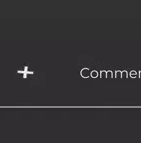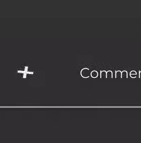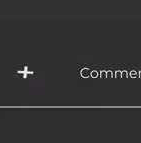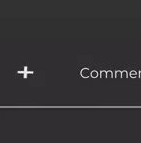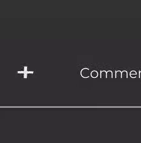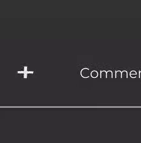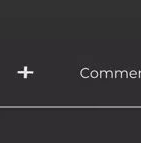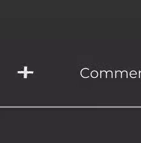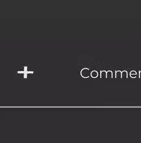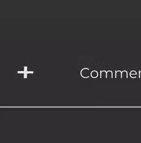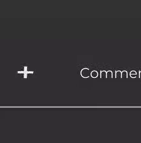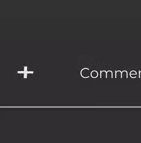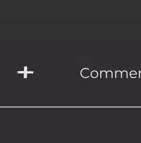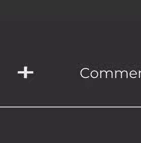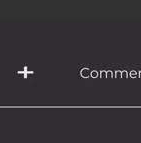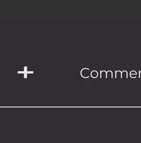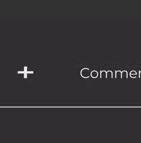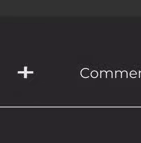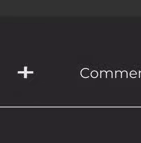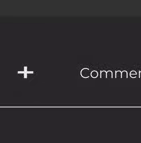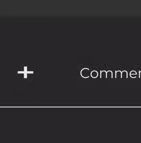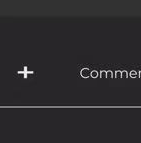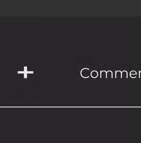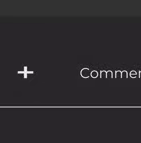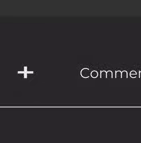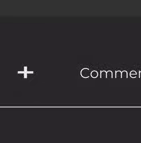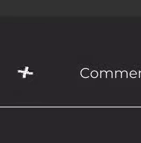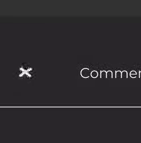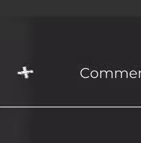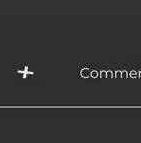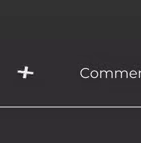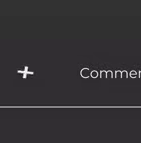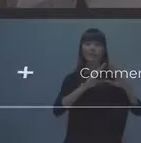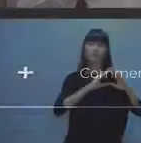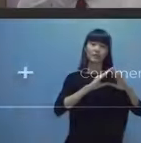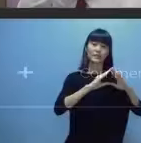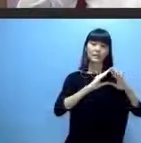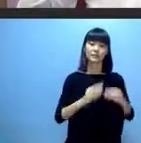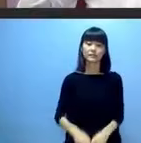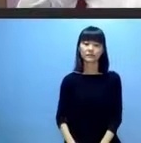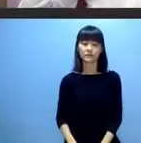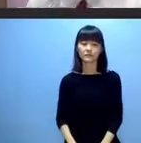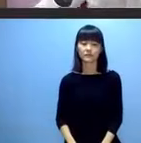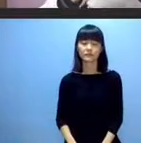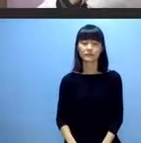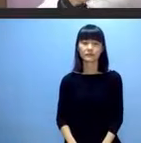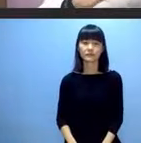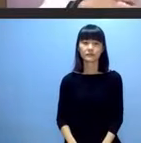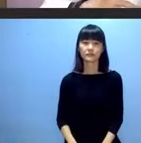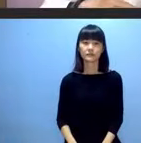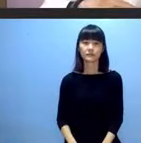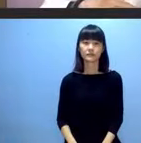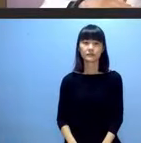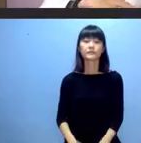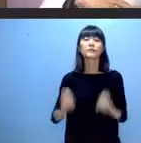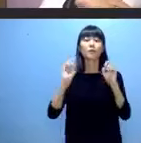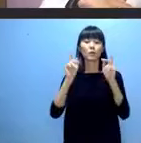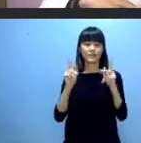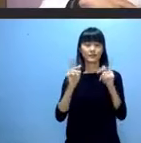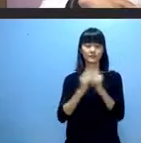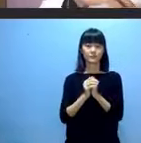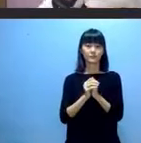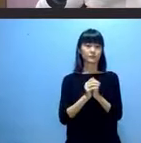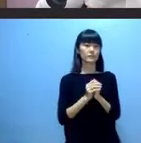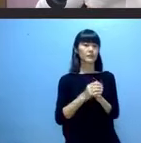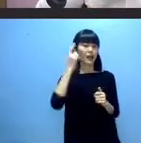sponsored by Adrenaline. Let's get to questions, everyone. Okay. I think a lot of